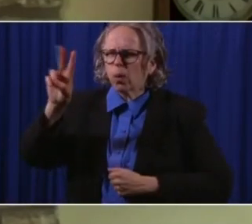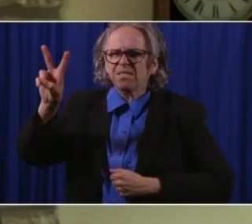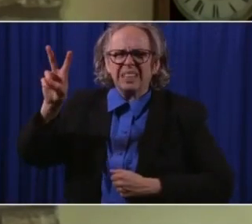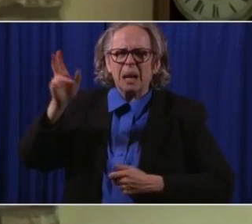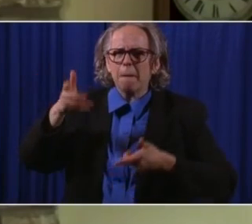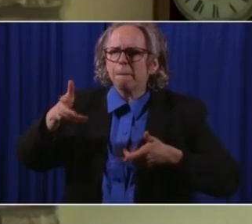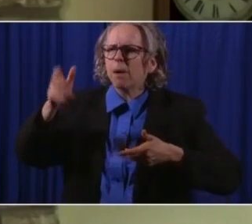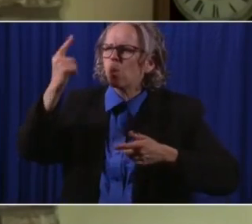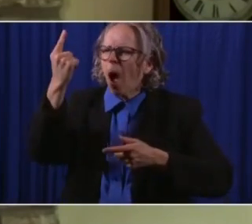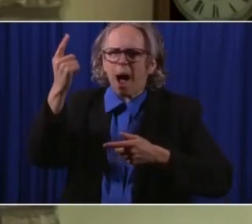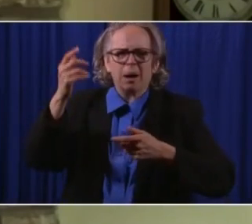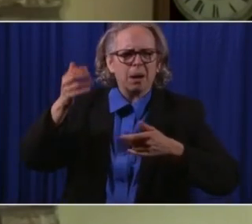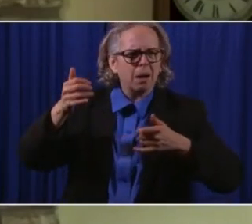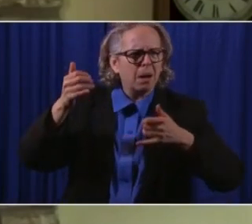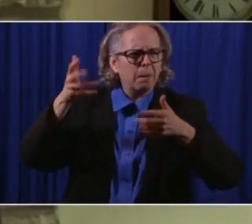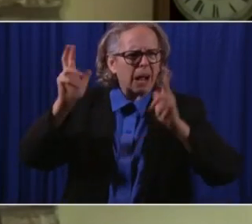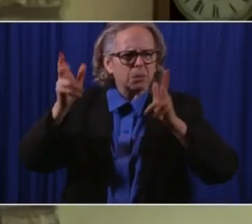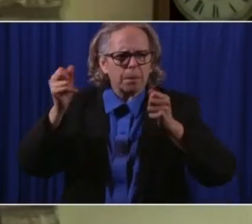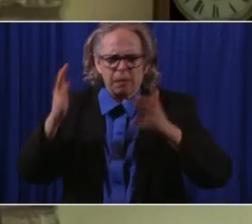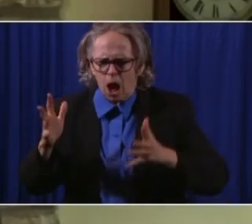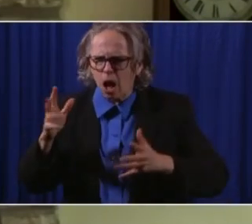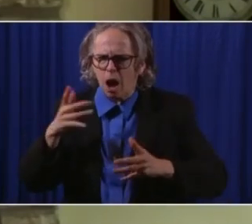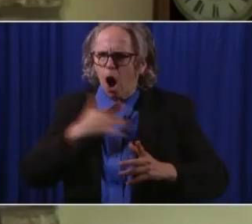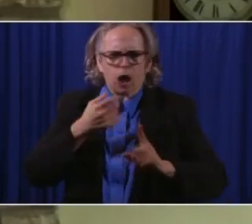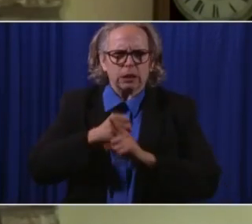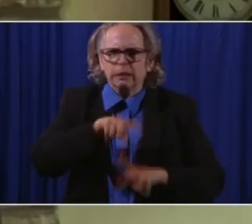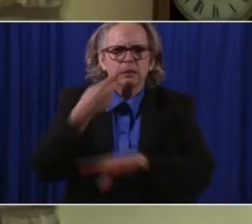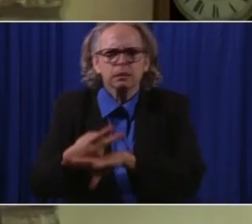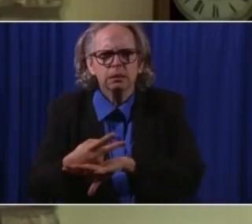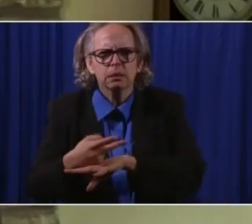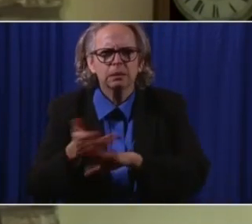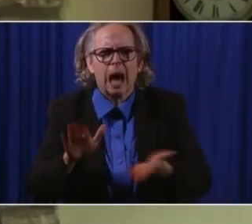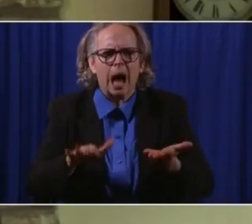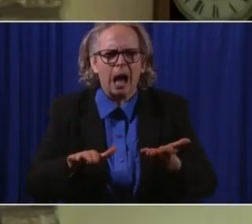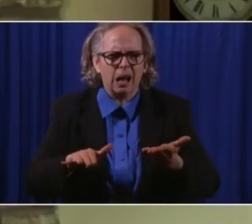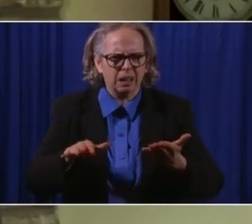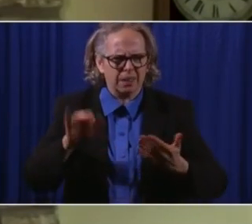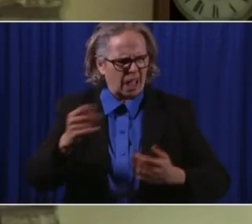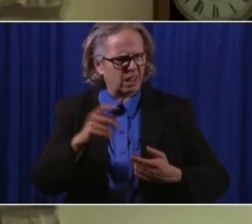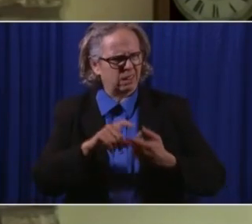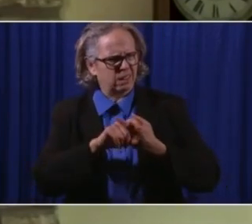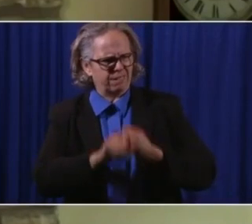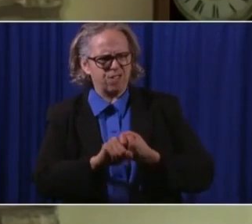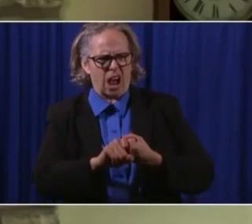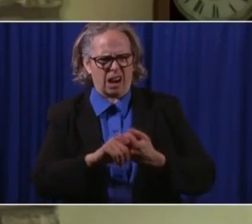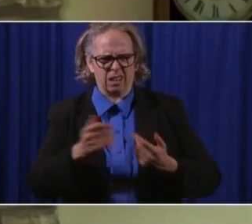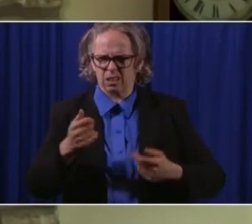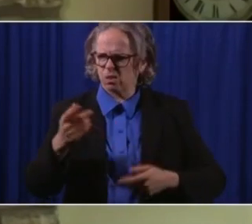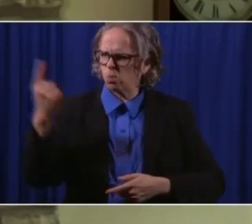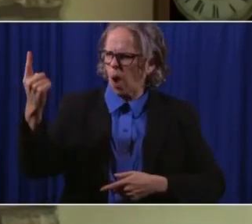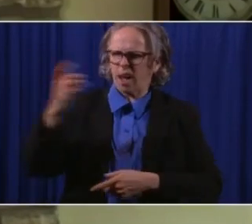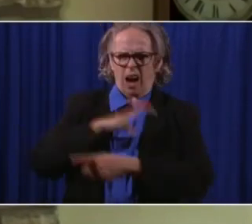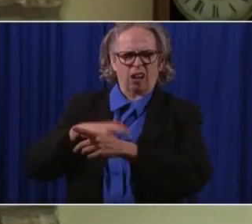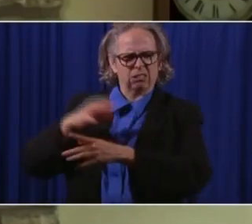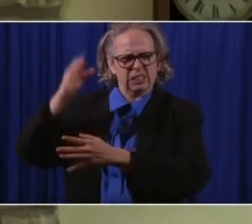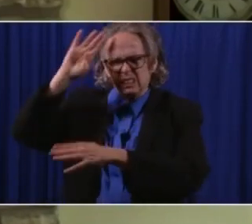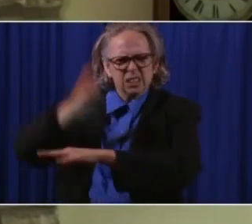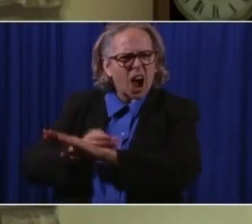I have a good friend of mine from the Congress whose son died at a very, very young